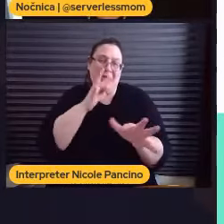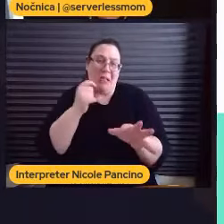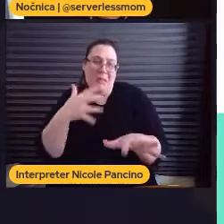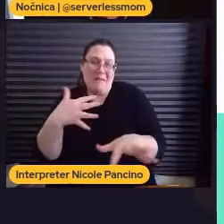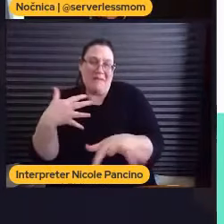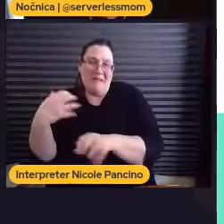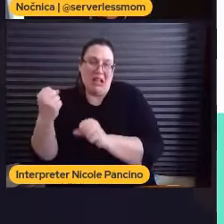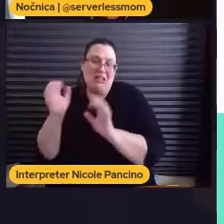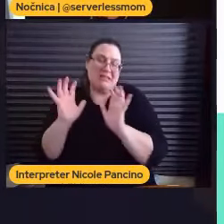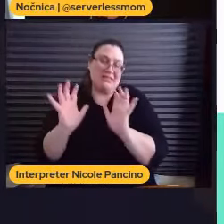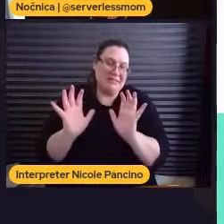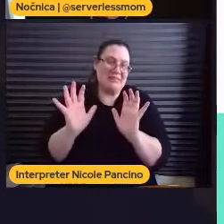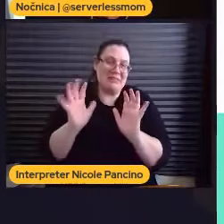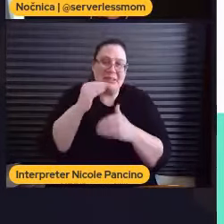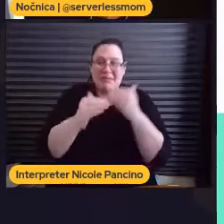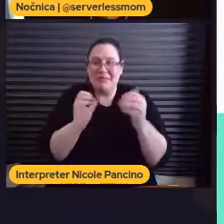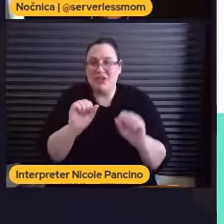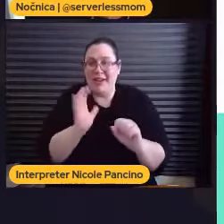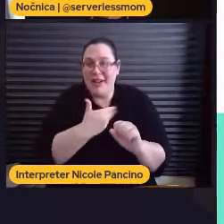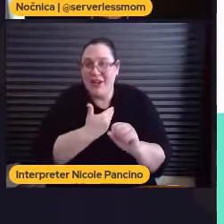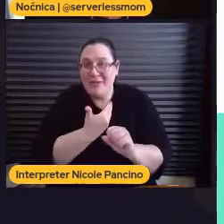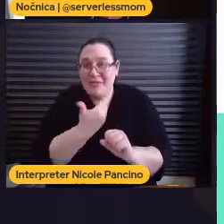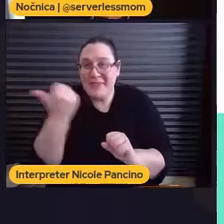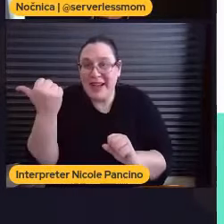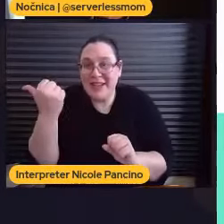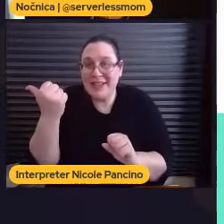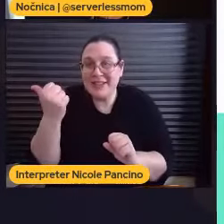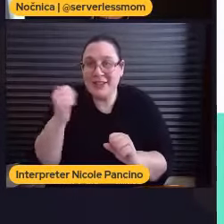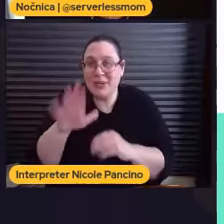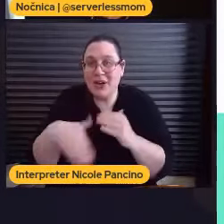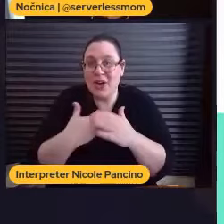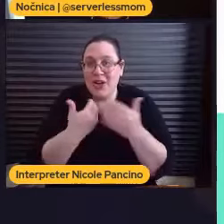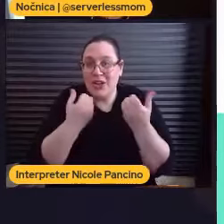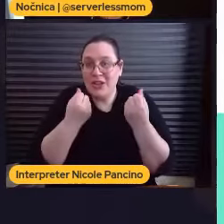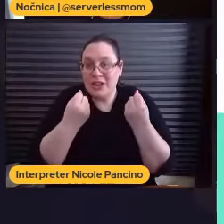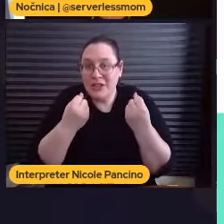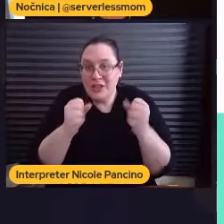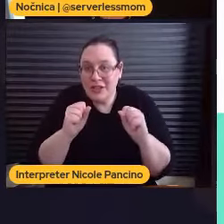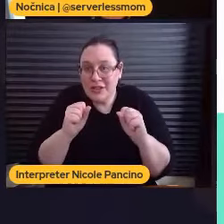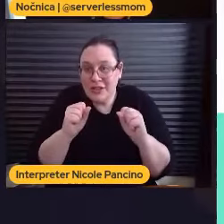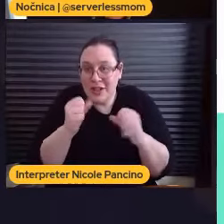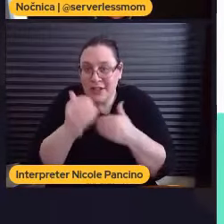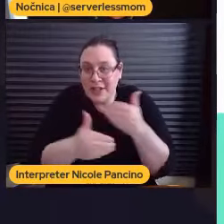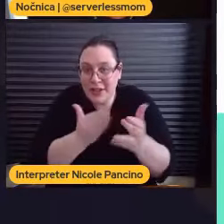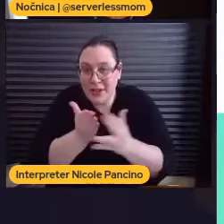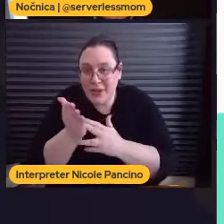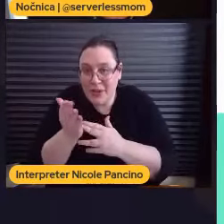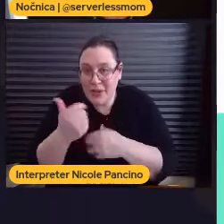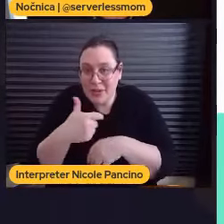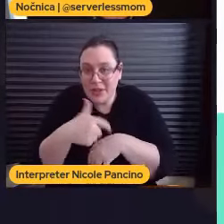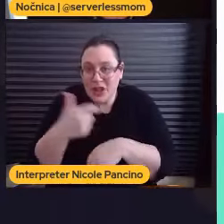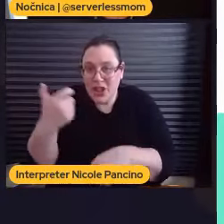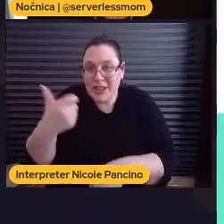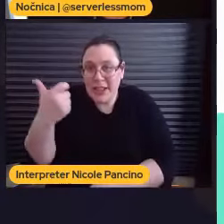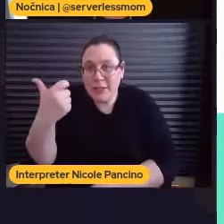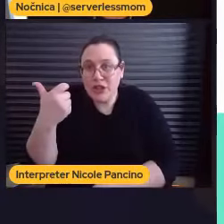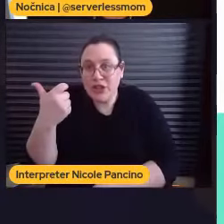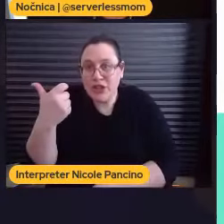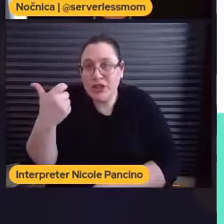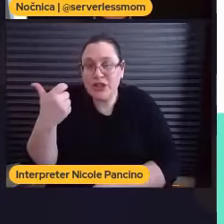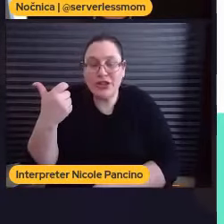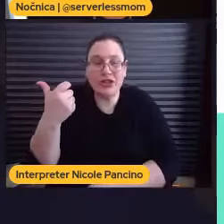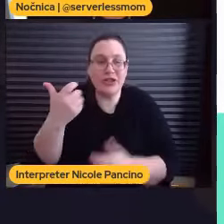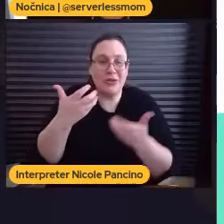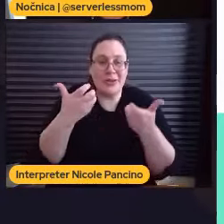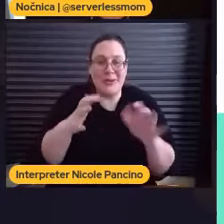but we'll do our best. We'll all try to muddle through. Let me just start a timer though, because we don't want to